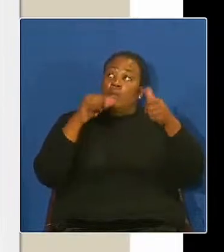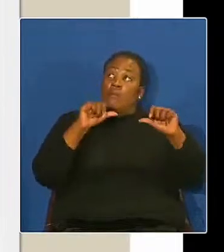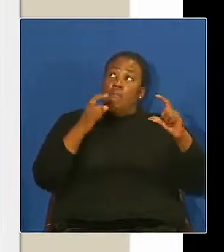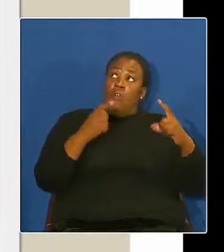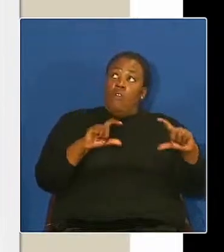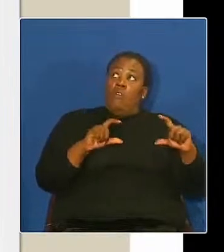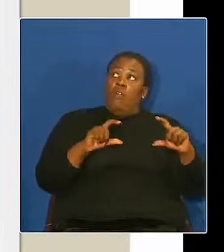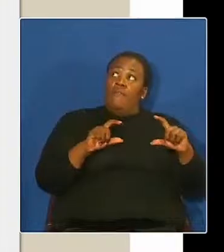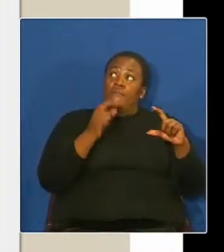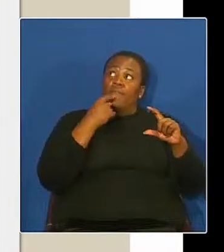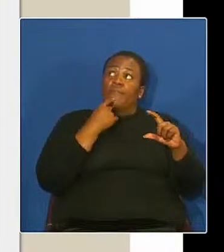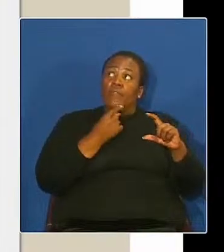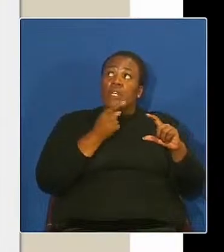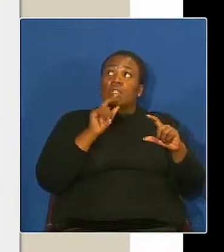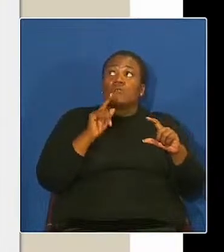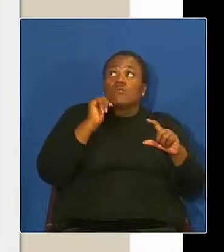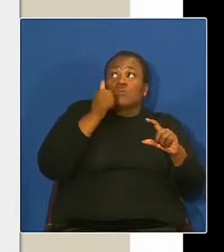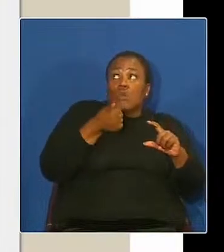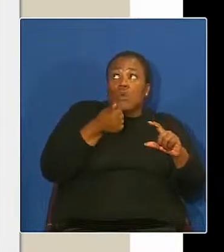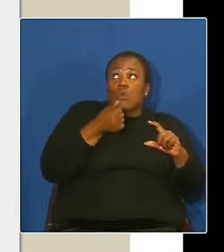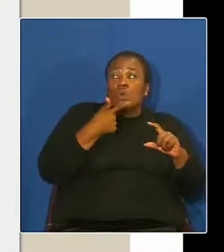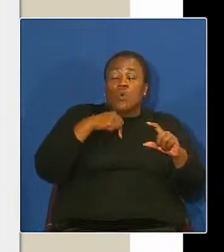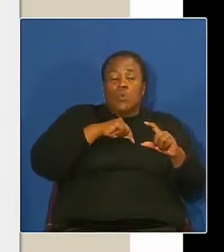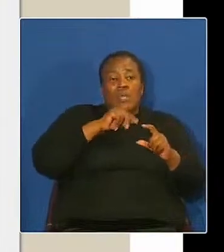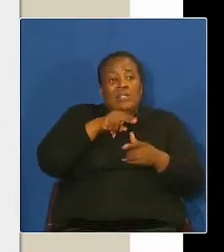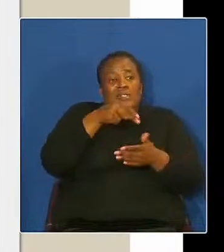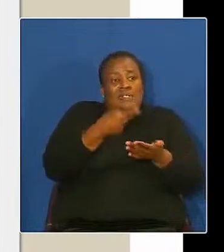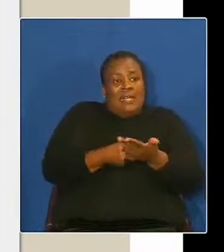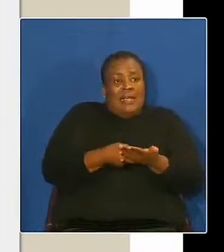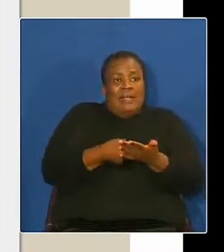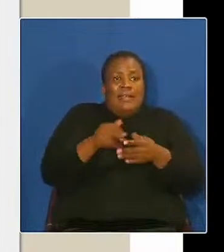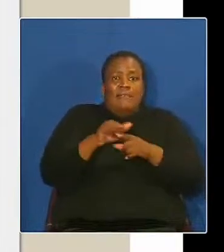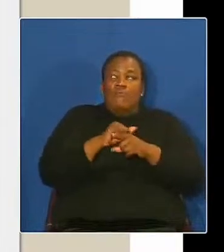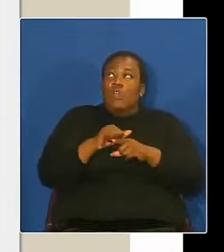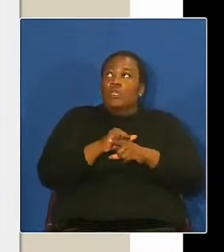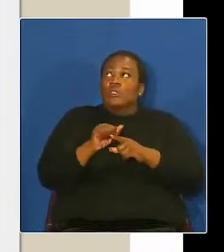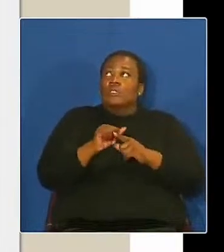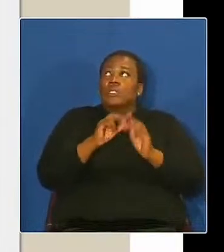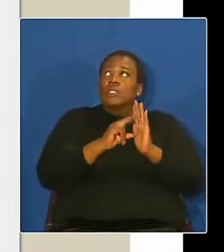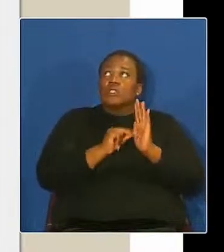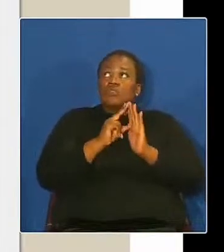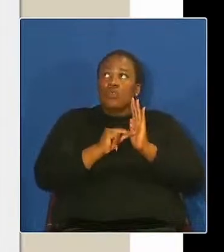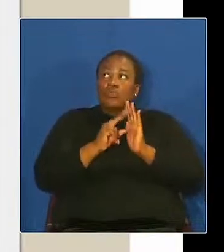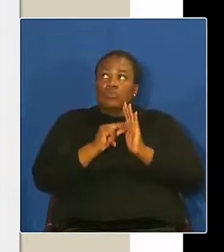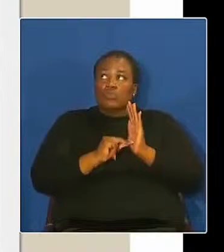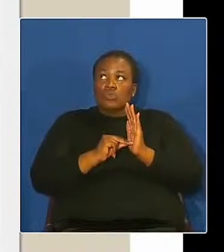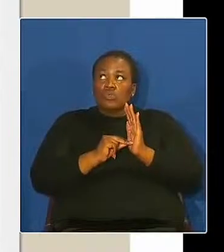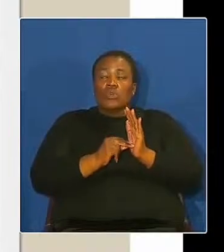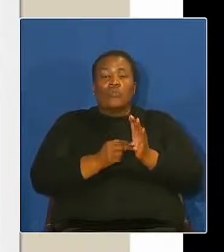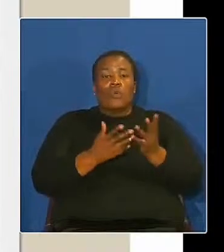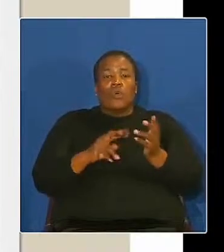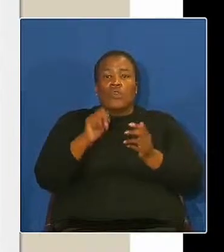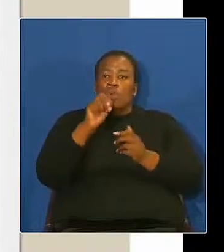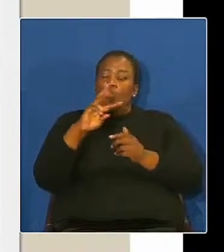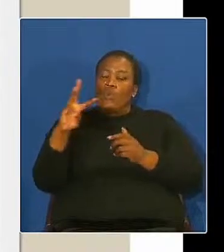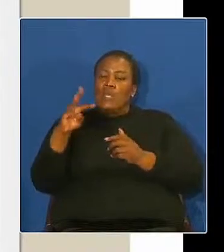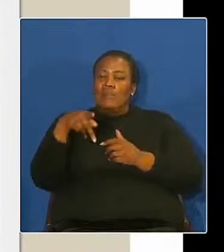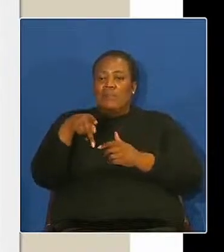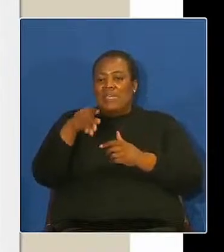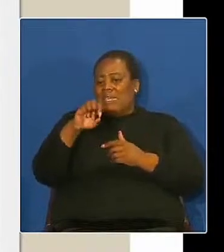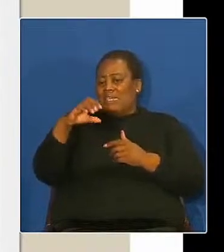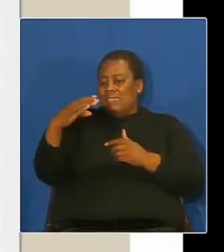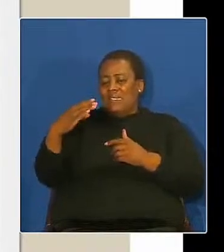paragraph it reads, tomorrow we are signing the practice notes on the Northwest PEC